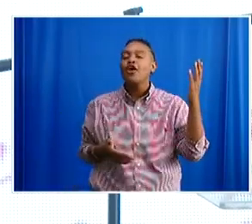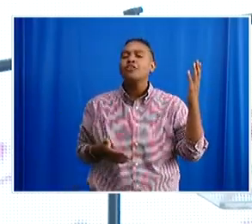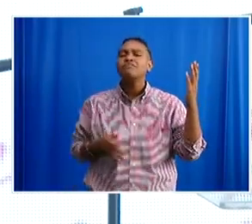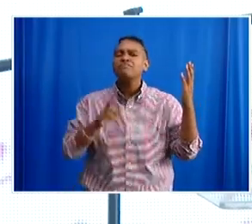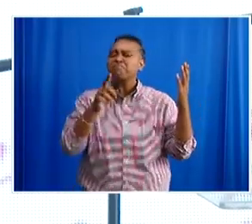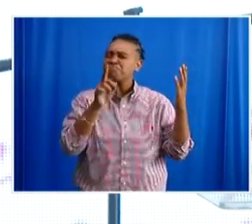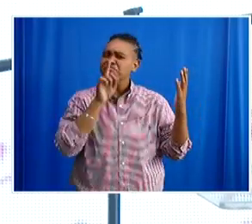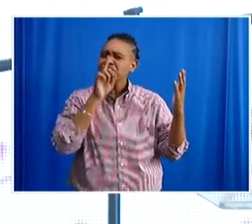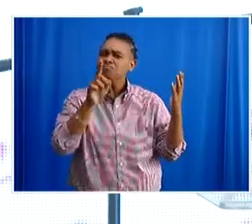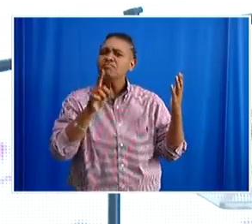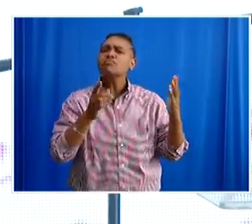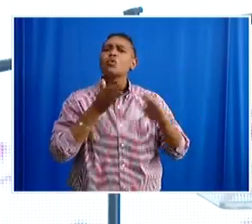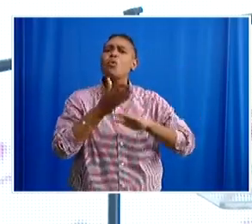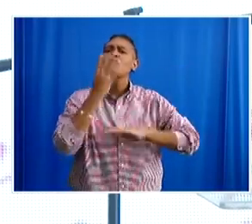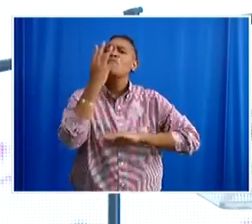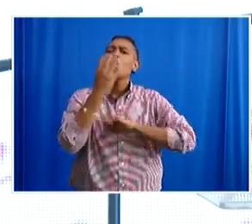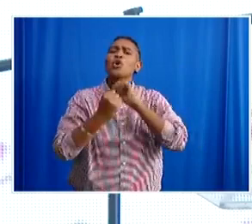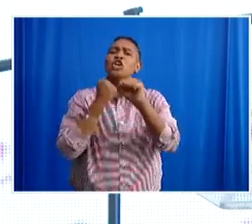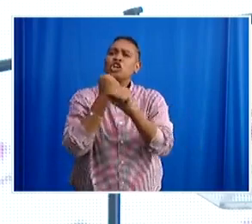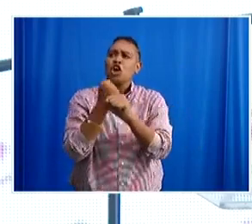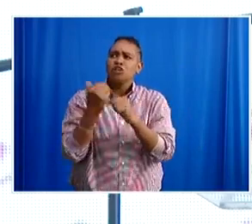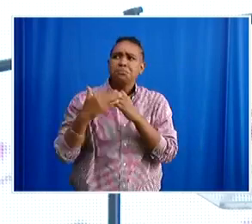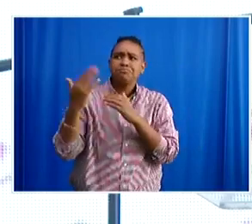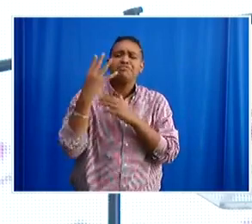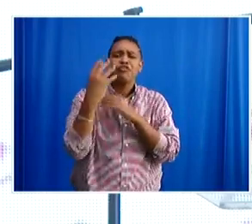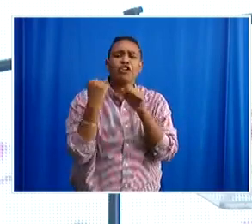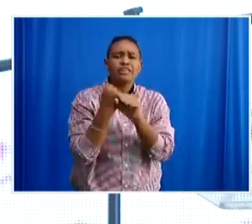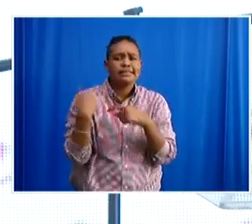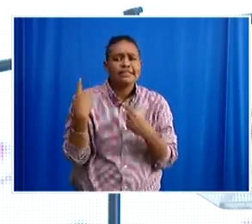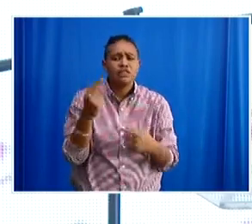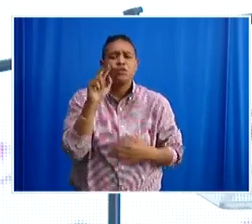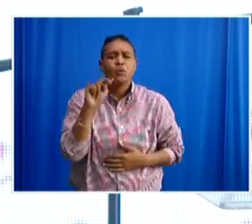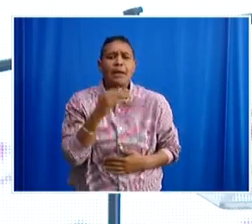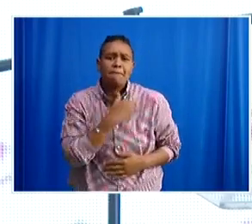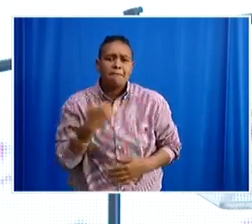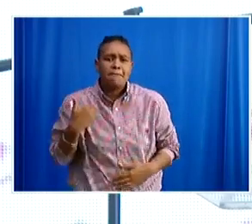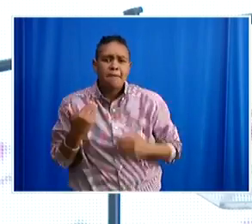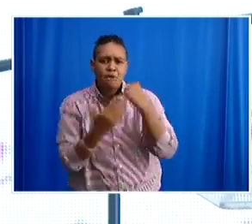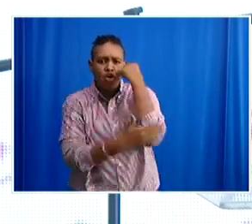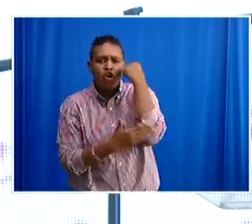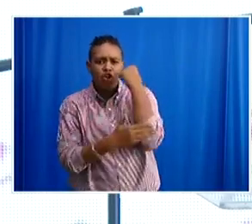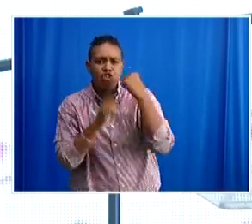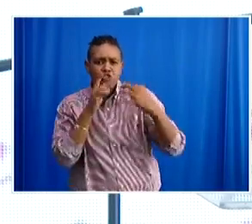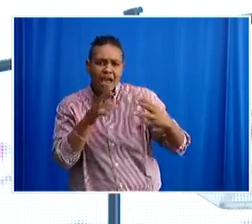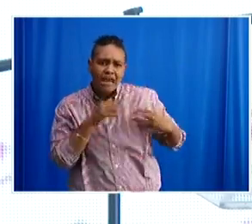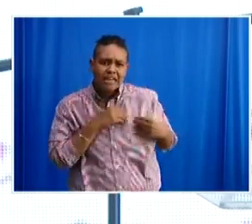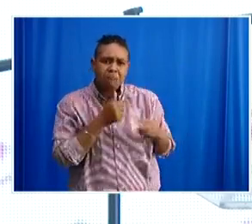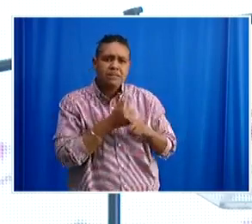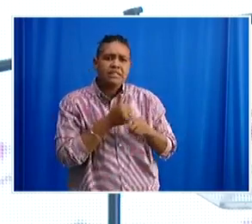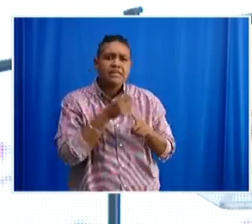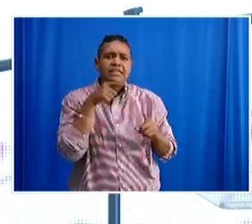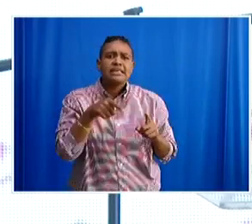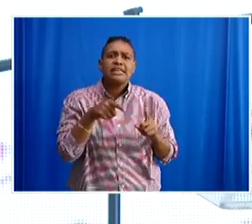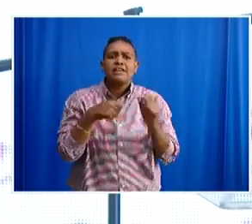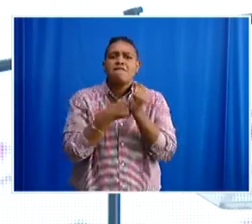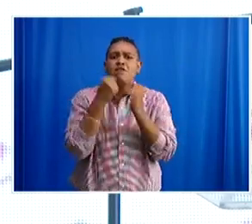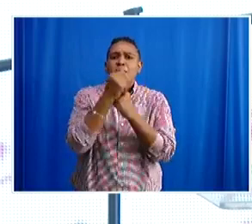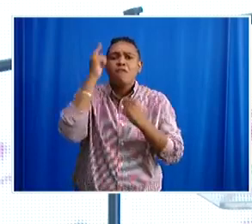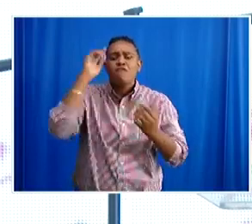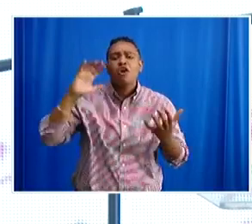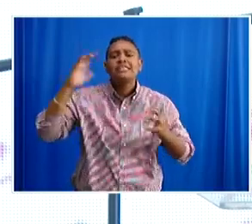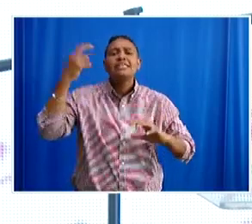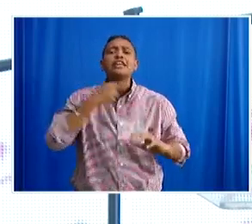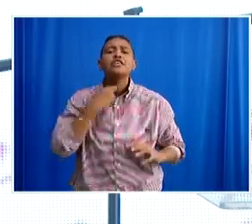just over 4 years since UN member states adopted the Sendai Framework for Disaster